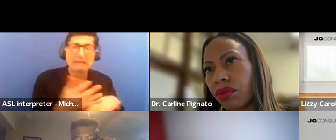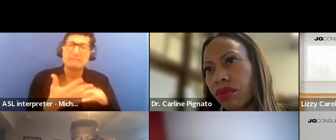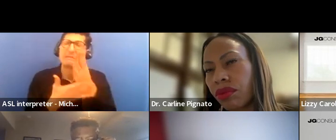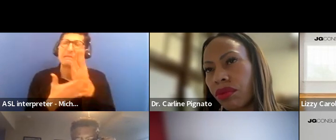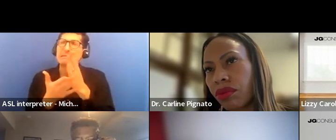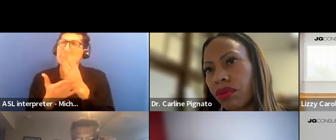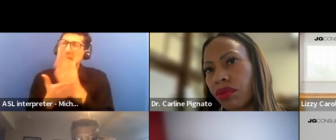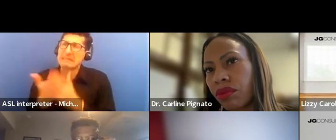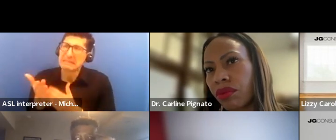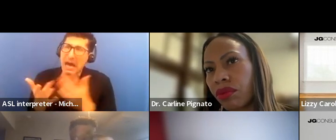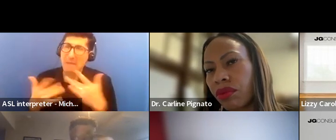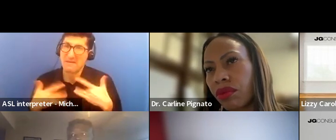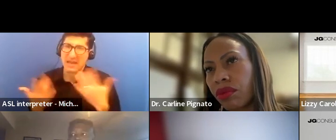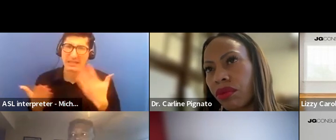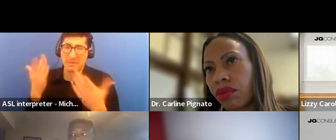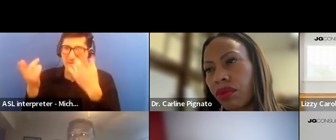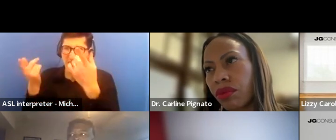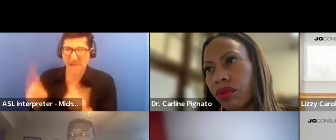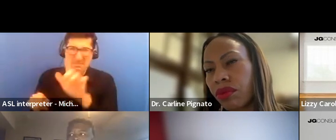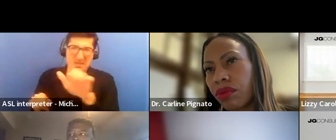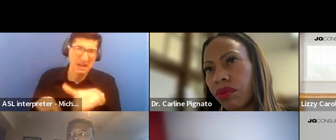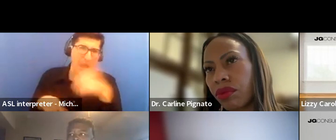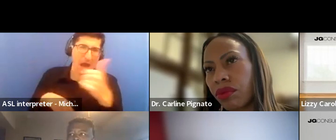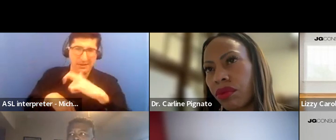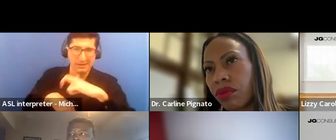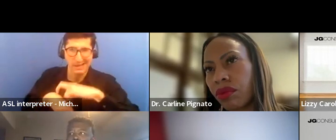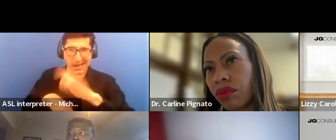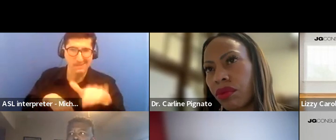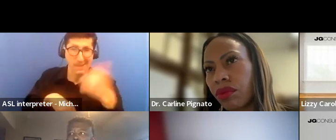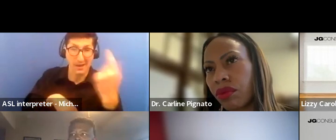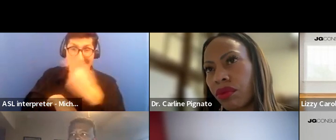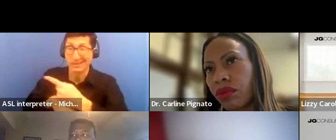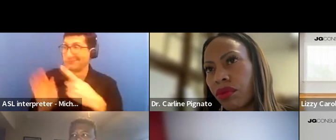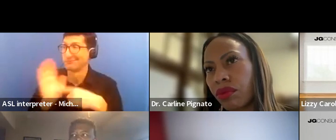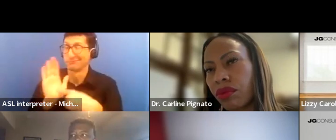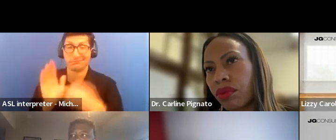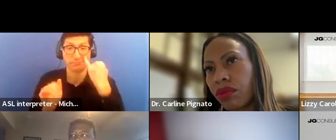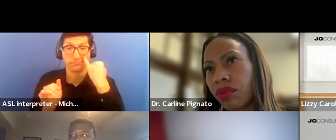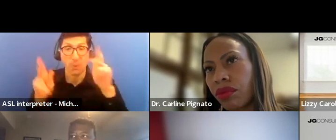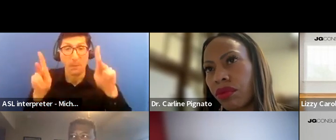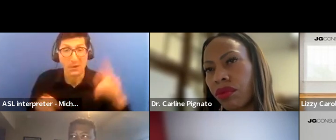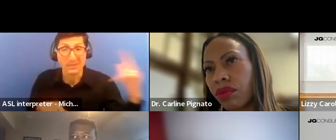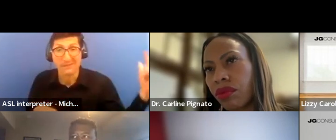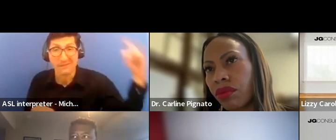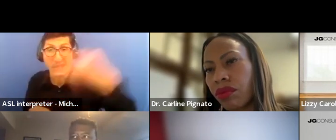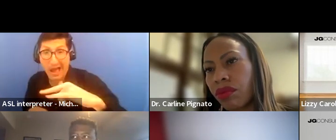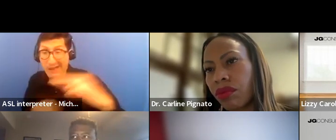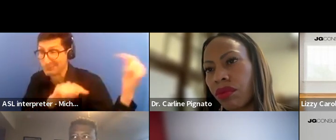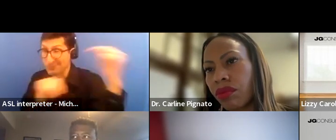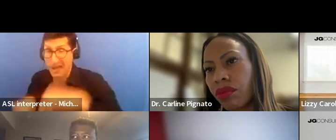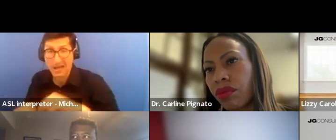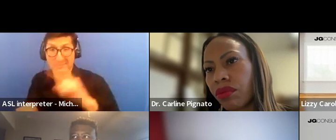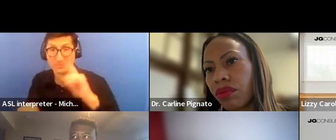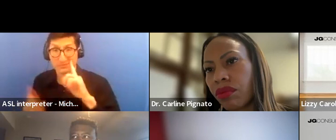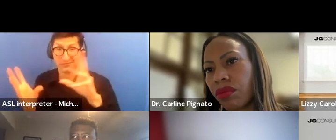time if we have candidates coming into town, or if we decide to gather in times differently than Tuesday